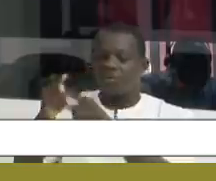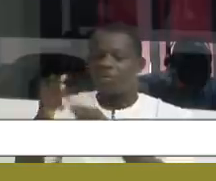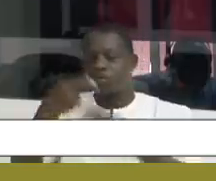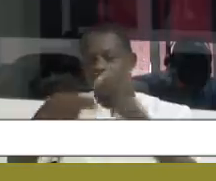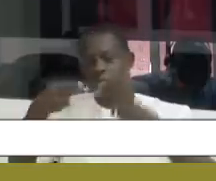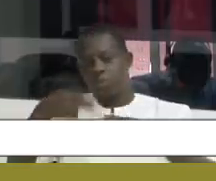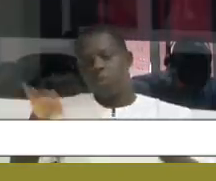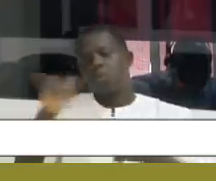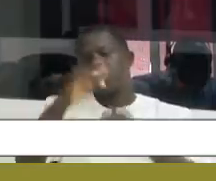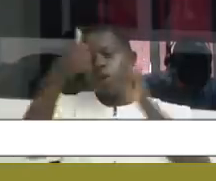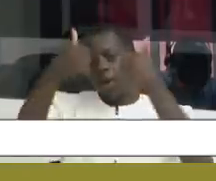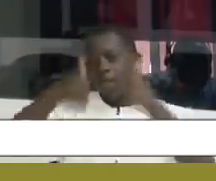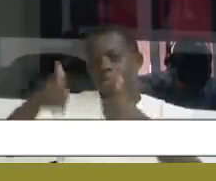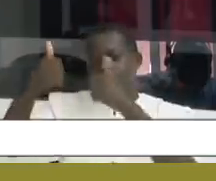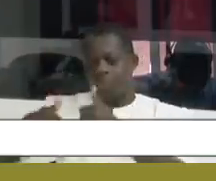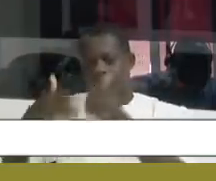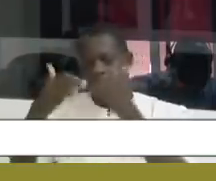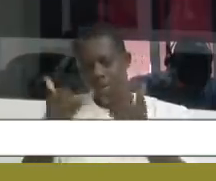subsequently,